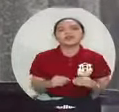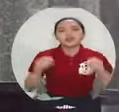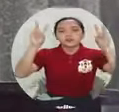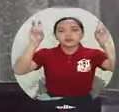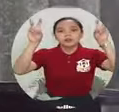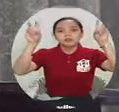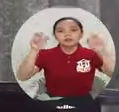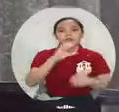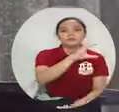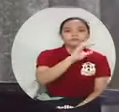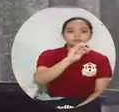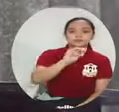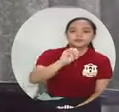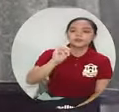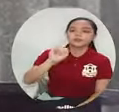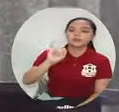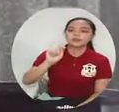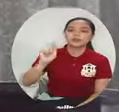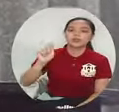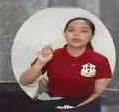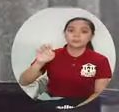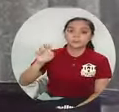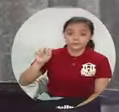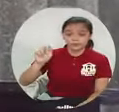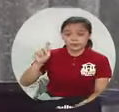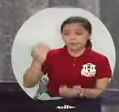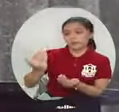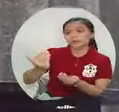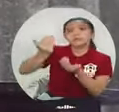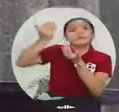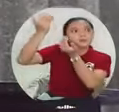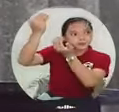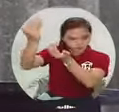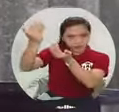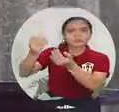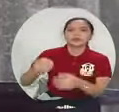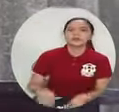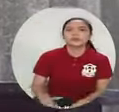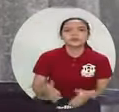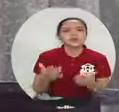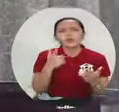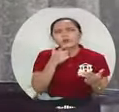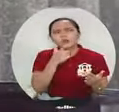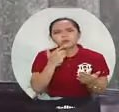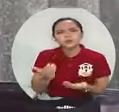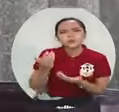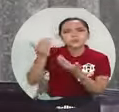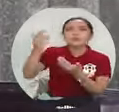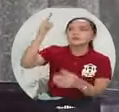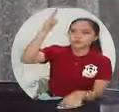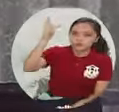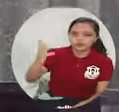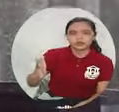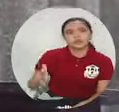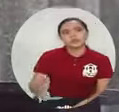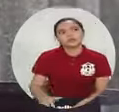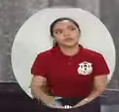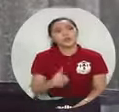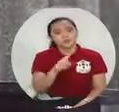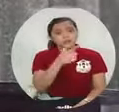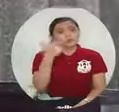During the time of the first family, early in their formation as a family, you know, right after they sinned, I